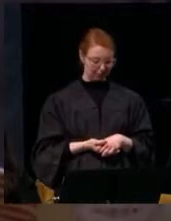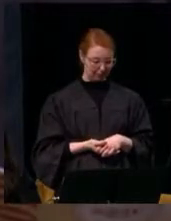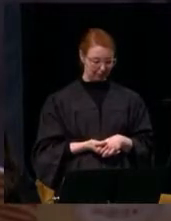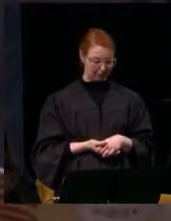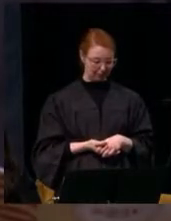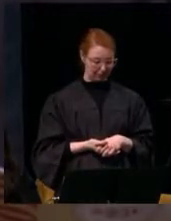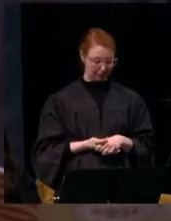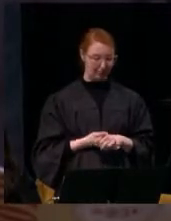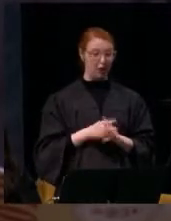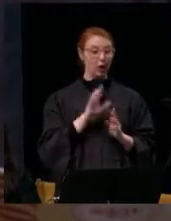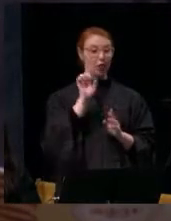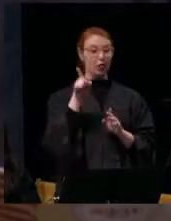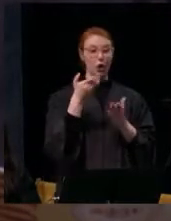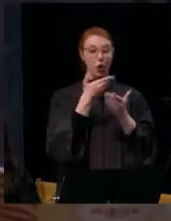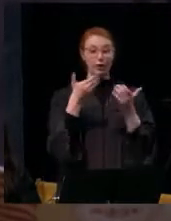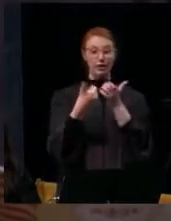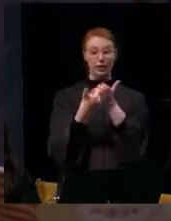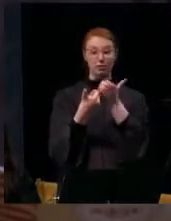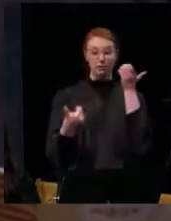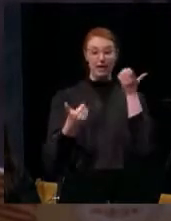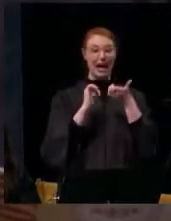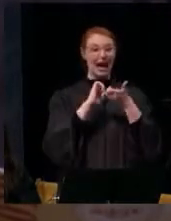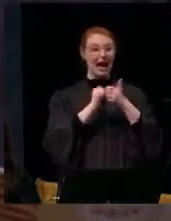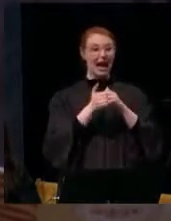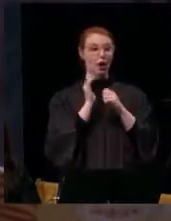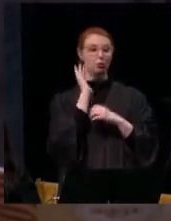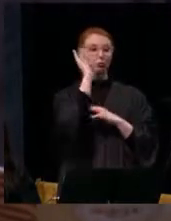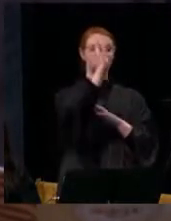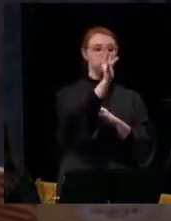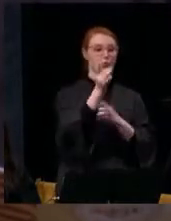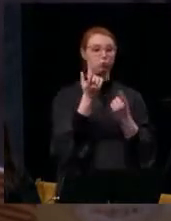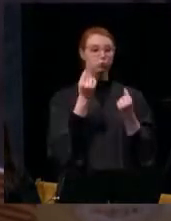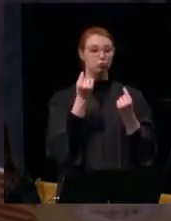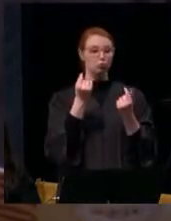The only thing that can separate us is how we graduates decide to go from here.